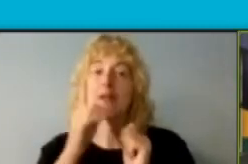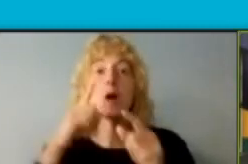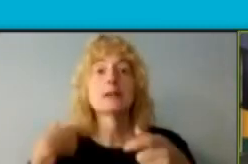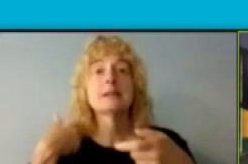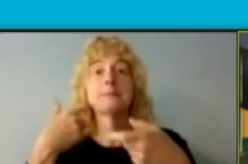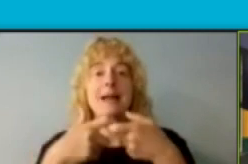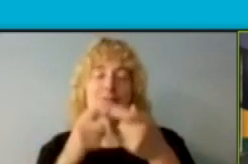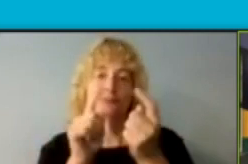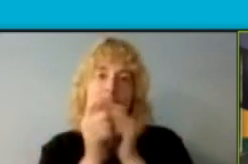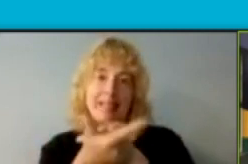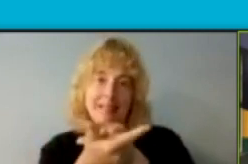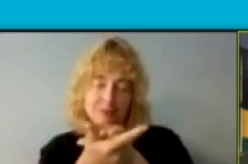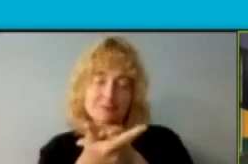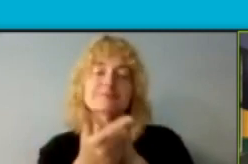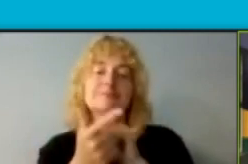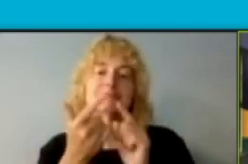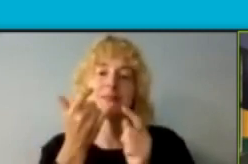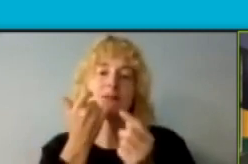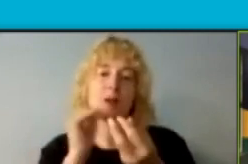al